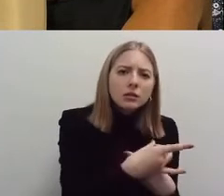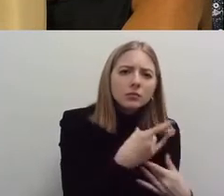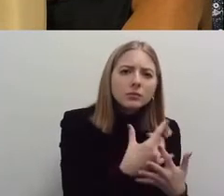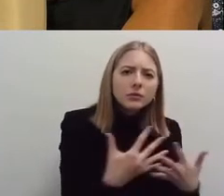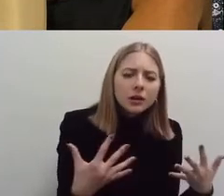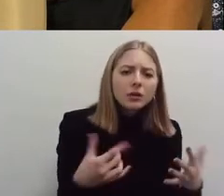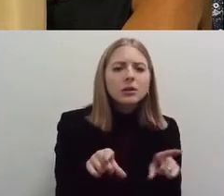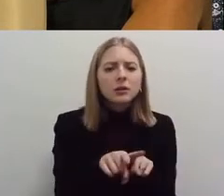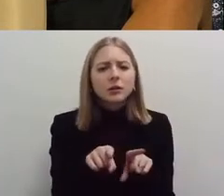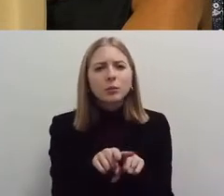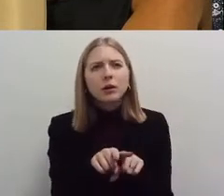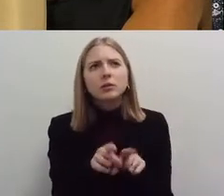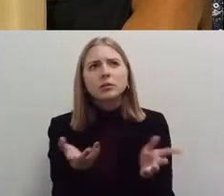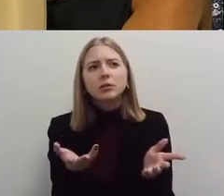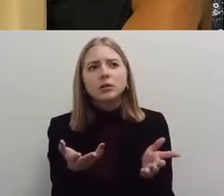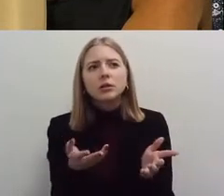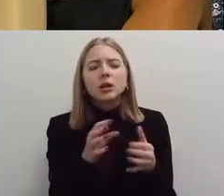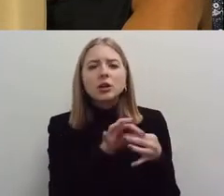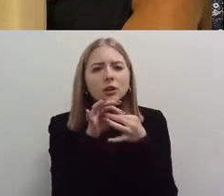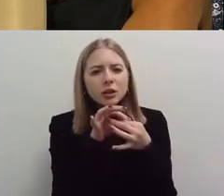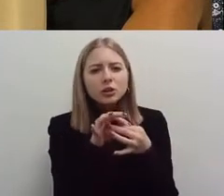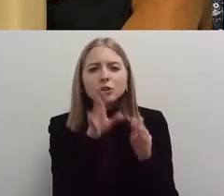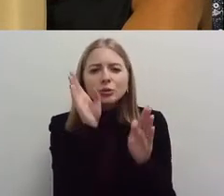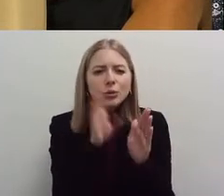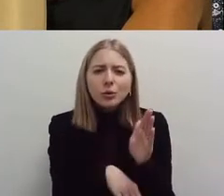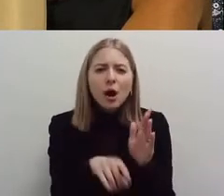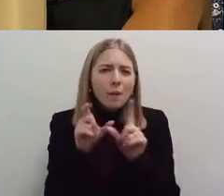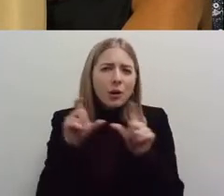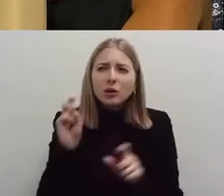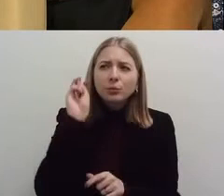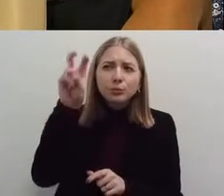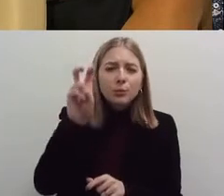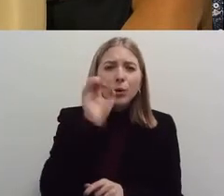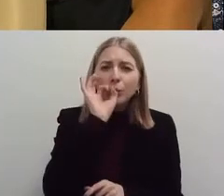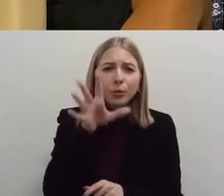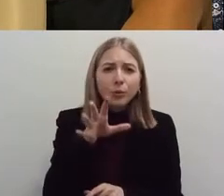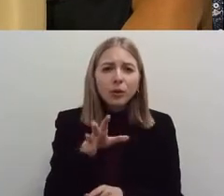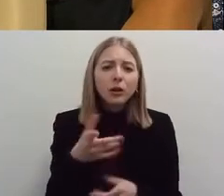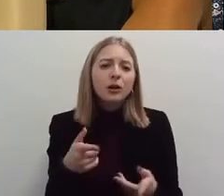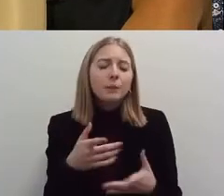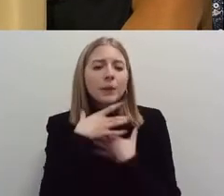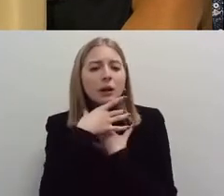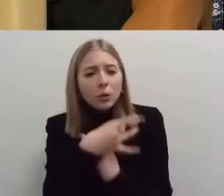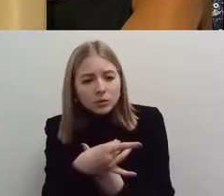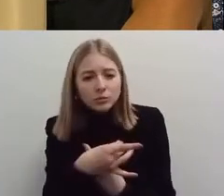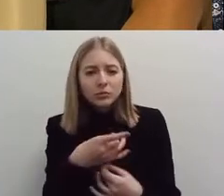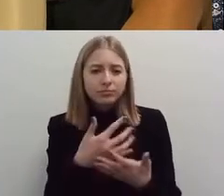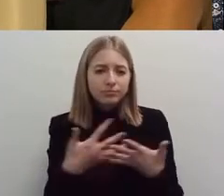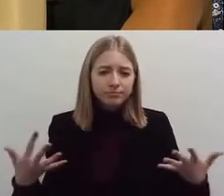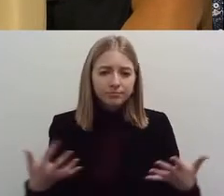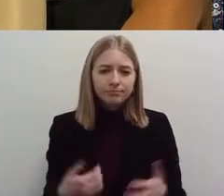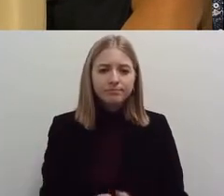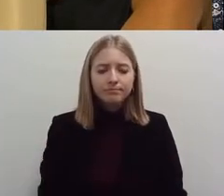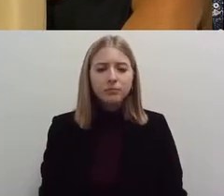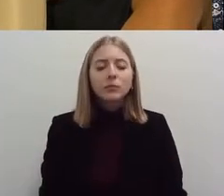school, even addictions. And it's all require to